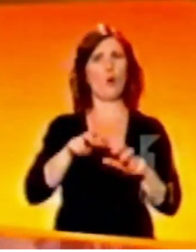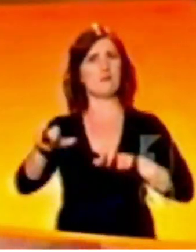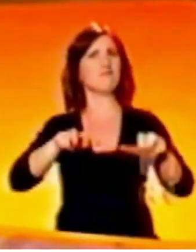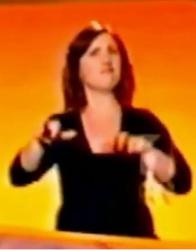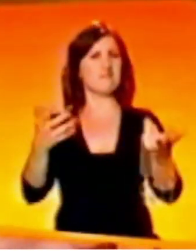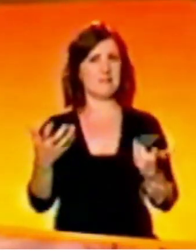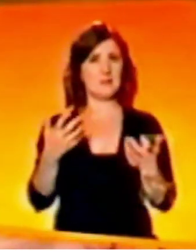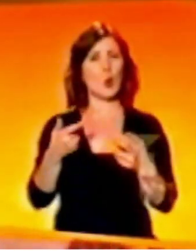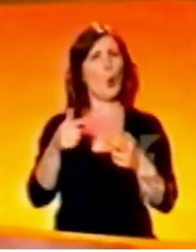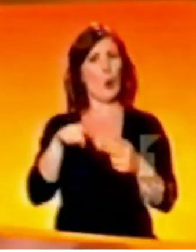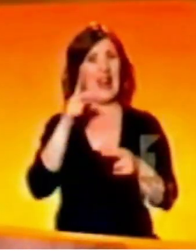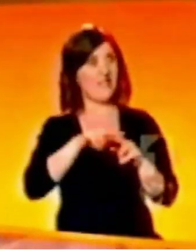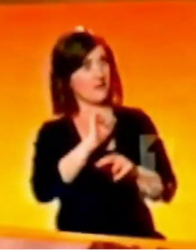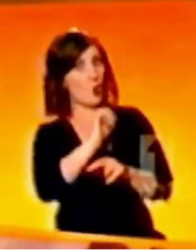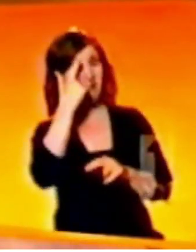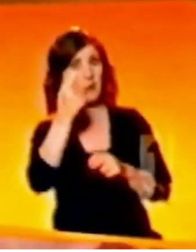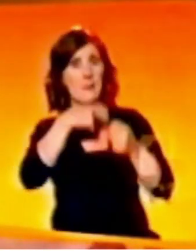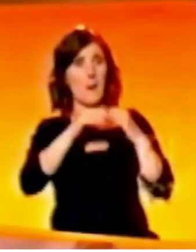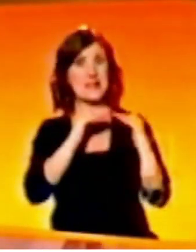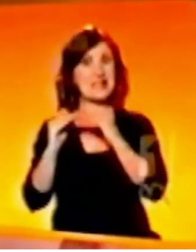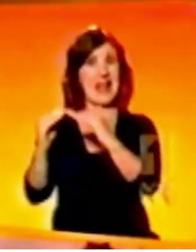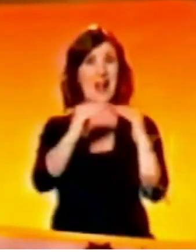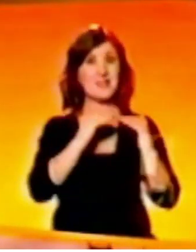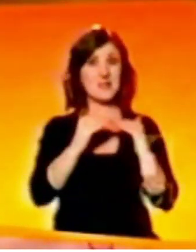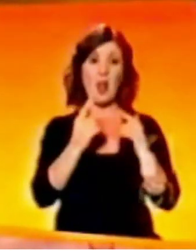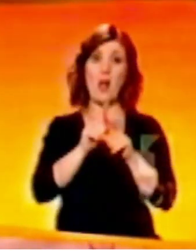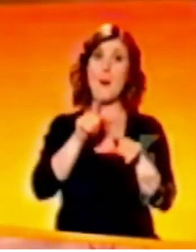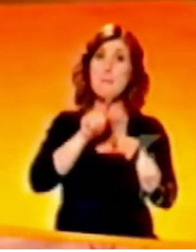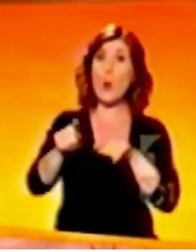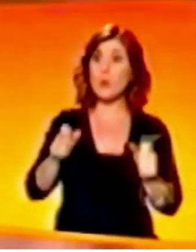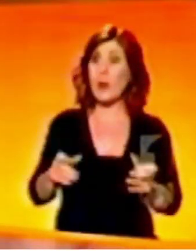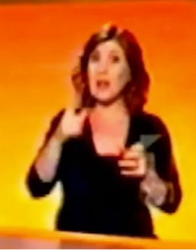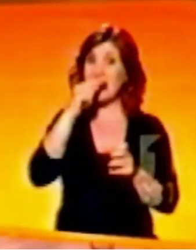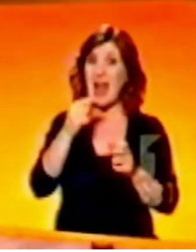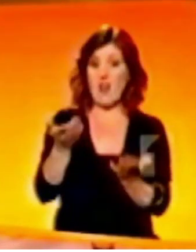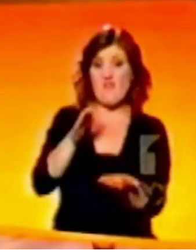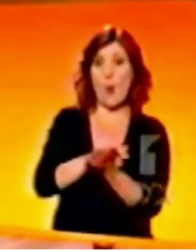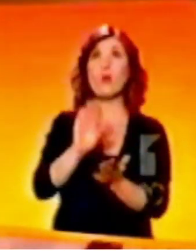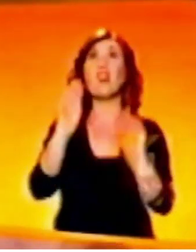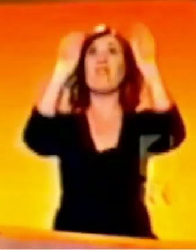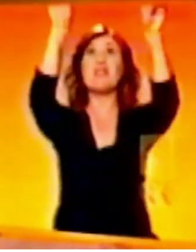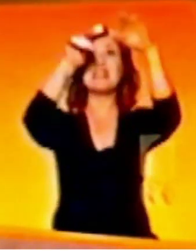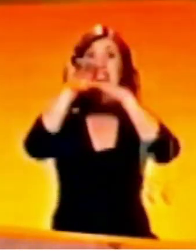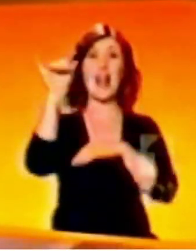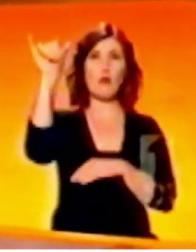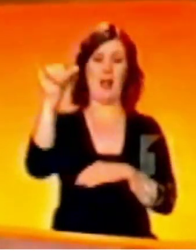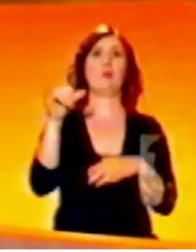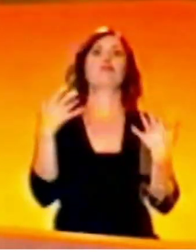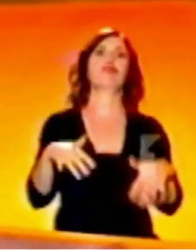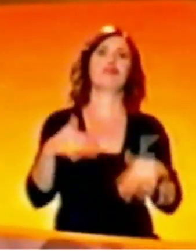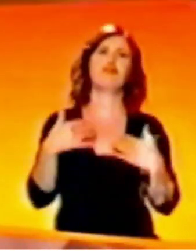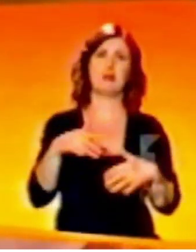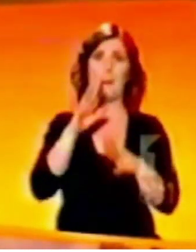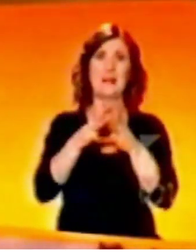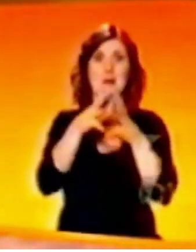a standard, as in the majority of wheelchairs could fit in the overhead baggage container, that would be a good change, because more and more people